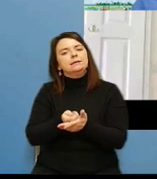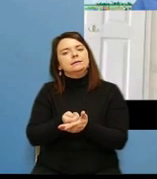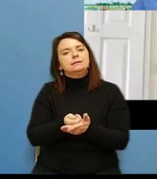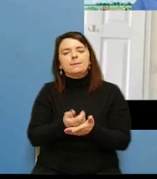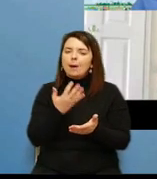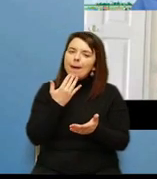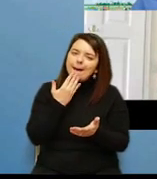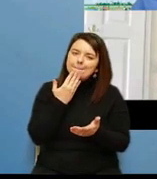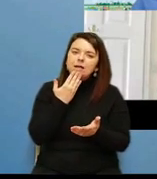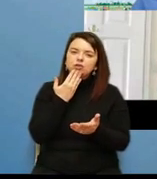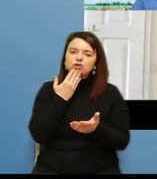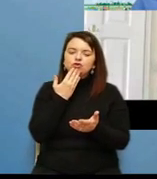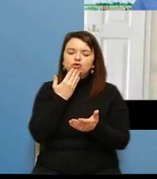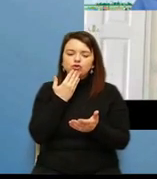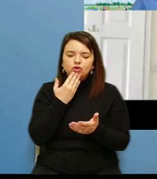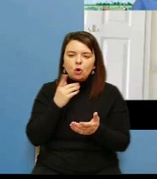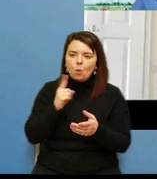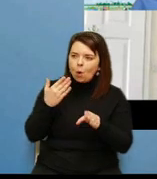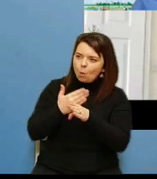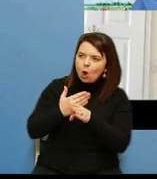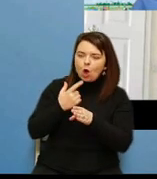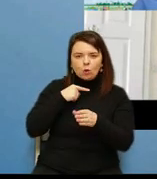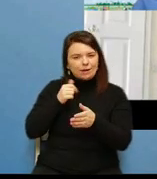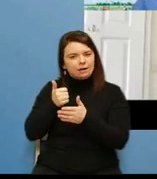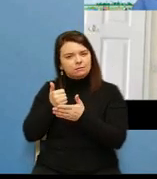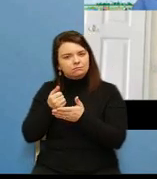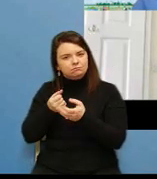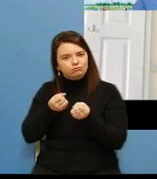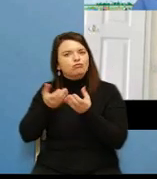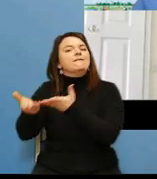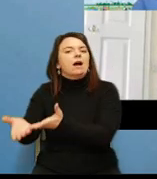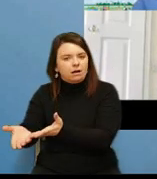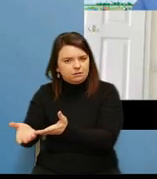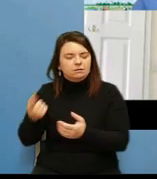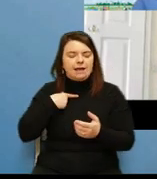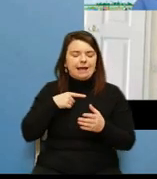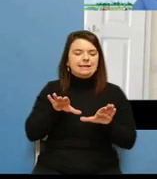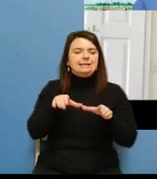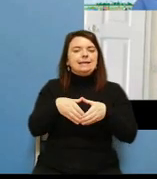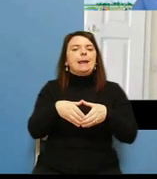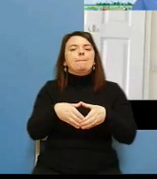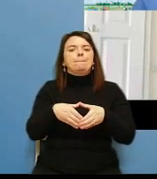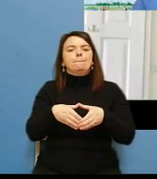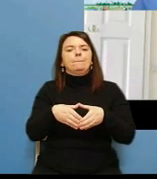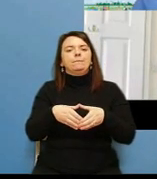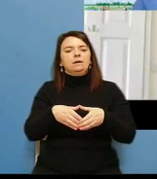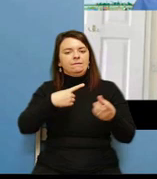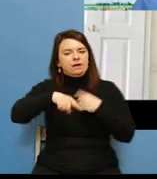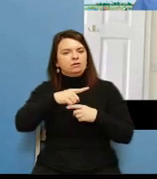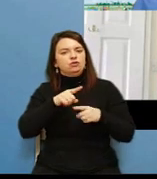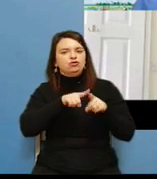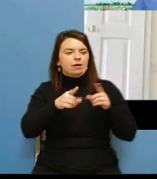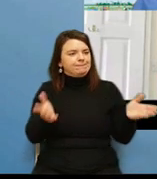we'll talk to finance about how much remuneration we wish to add to that work and what support we can provide as a team